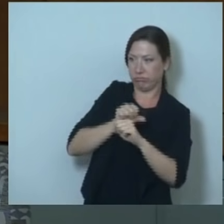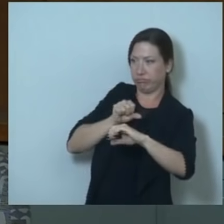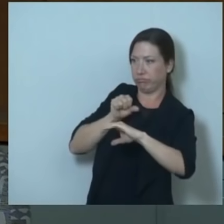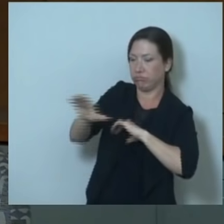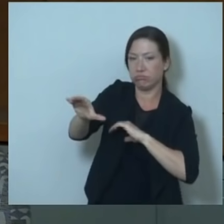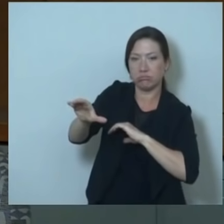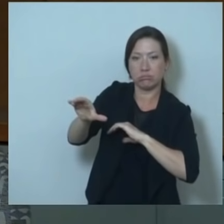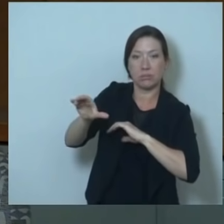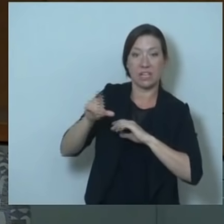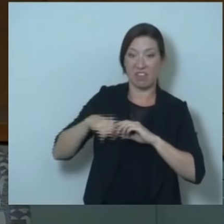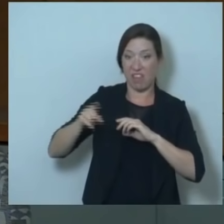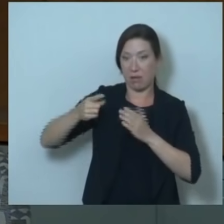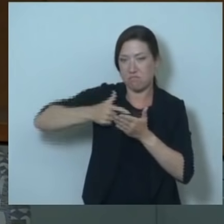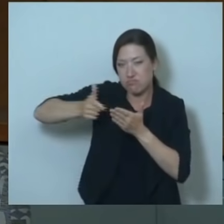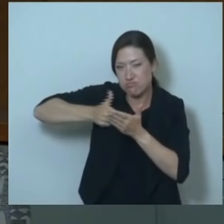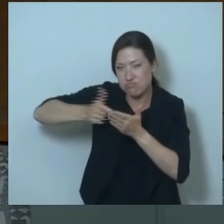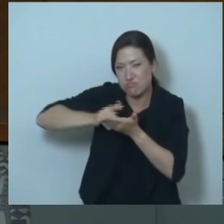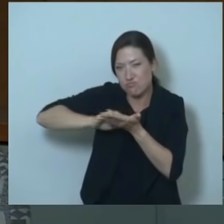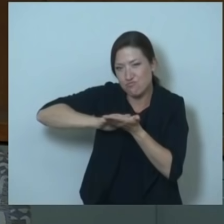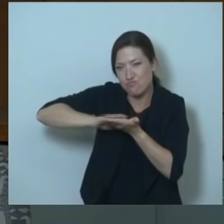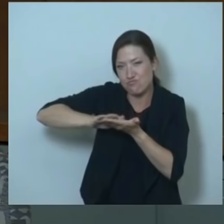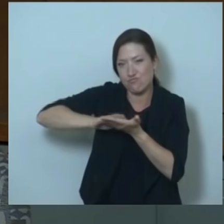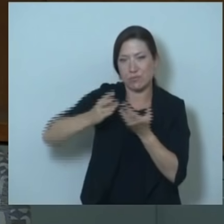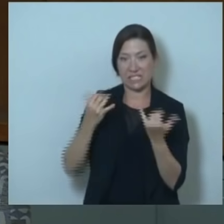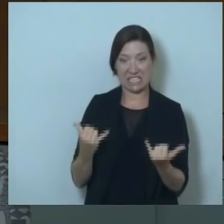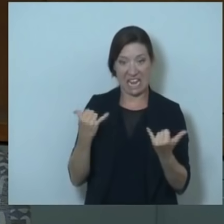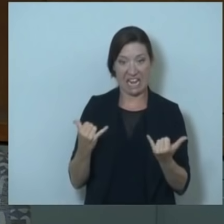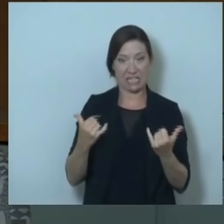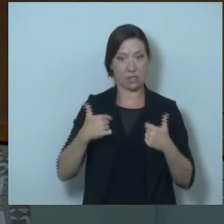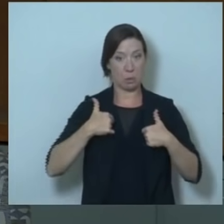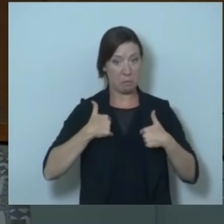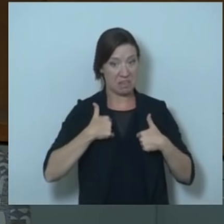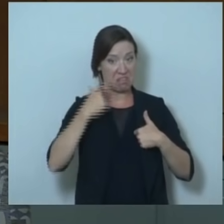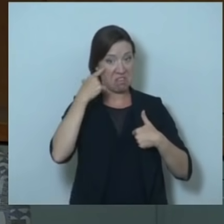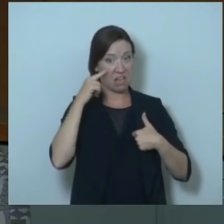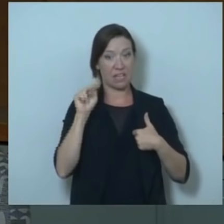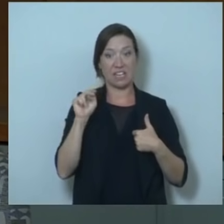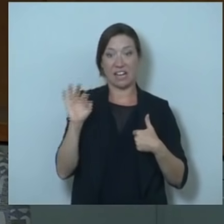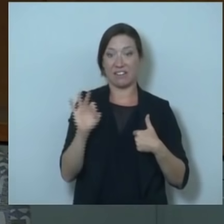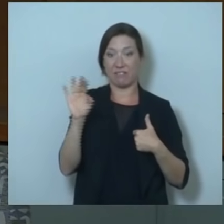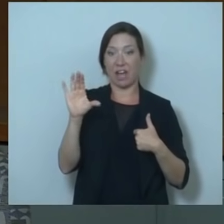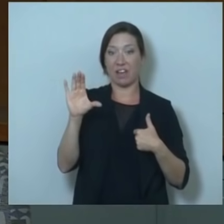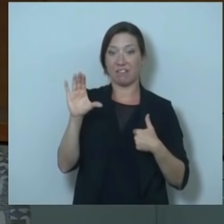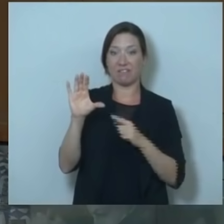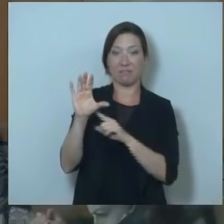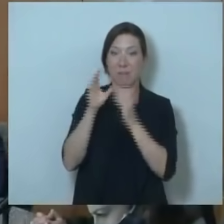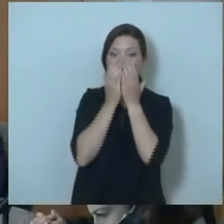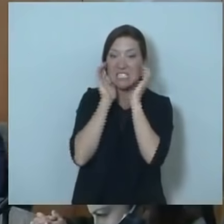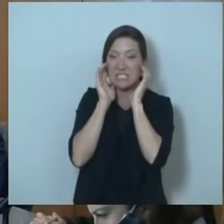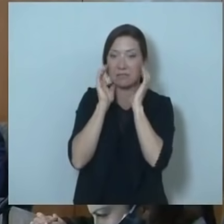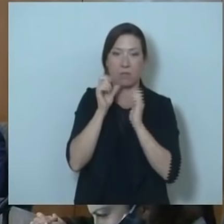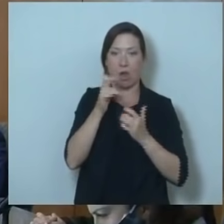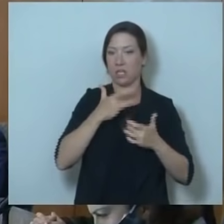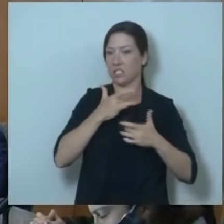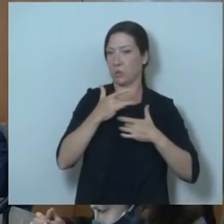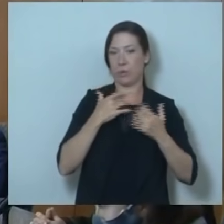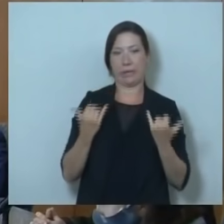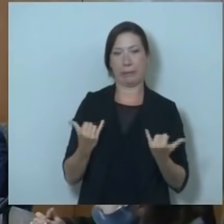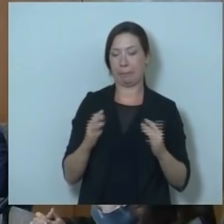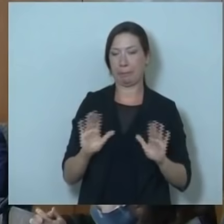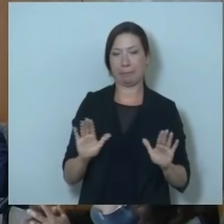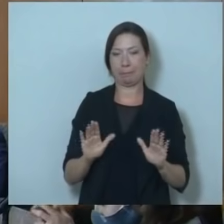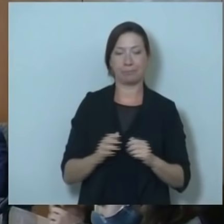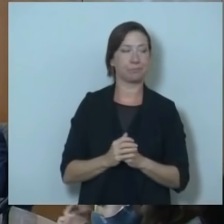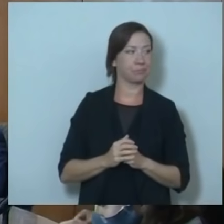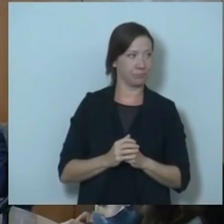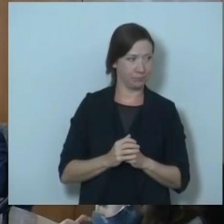and I don't believe that N95 masks are going to be a concern for New Mexico, ma'am. But one thing we should do, to your question, is